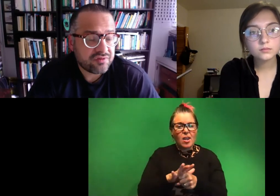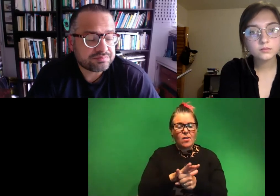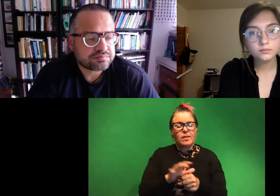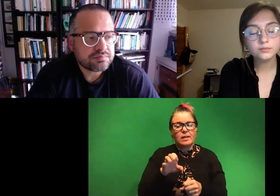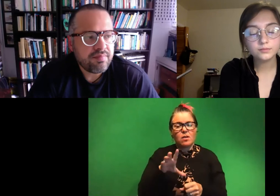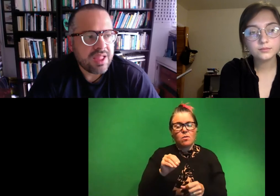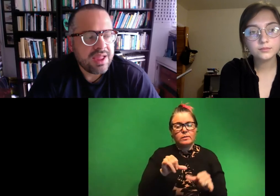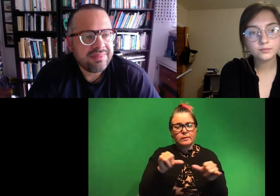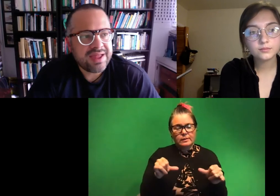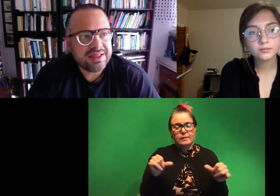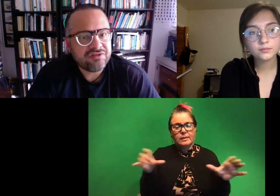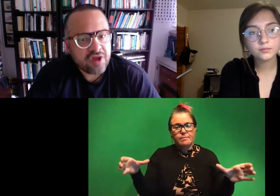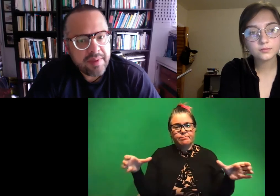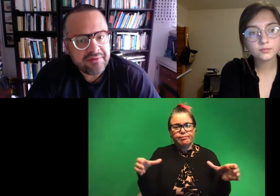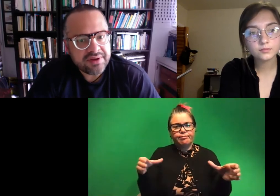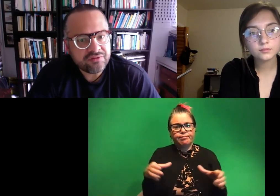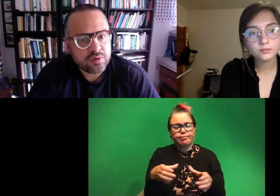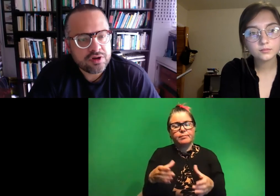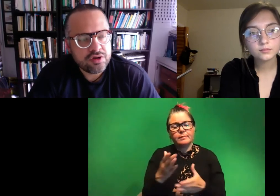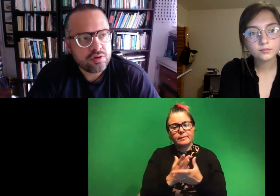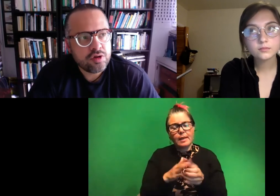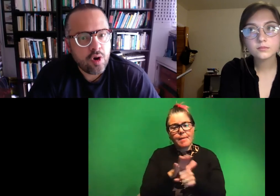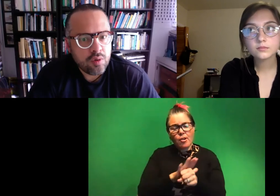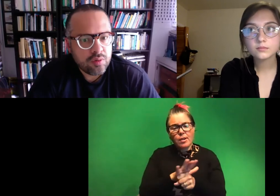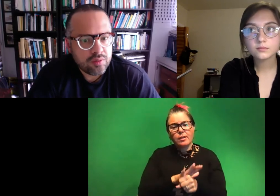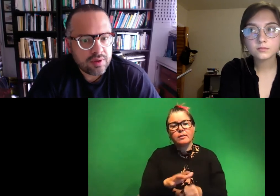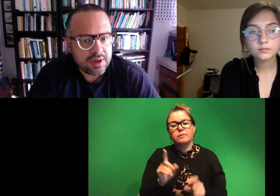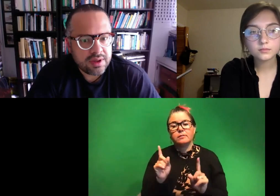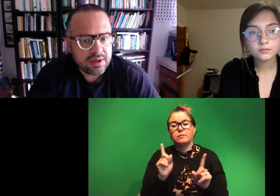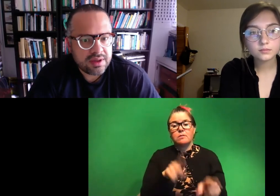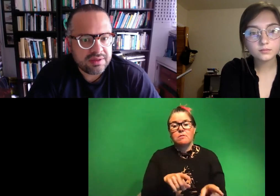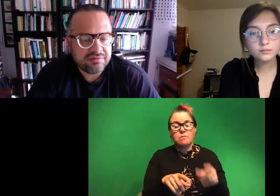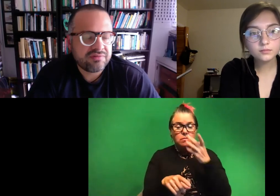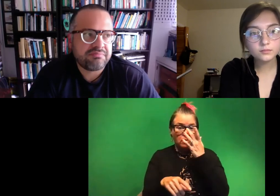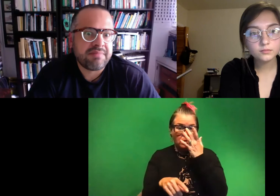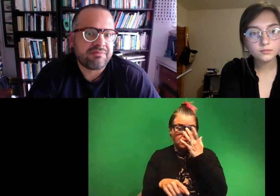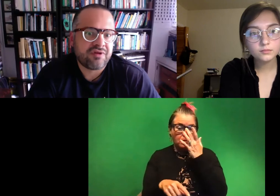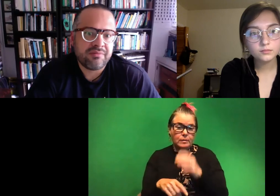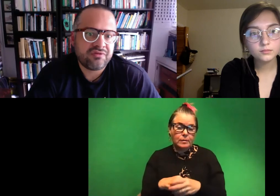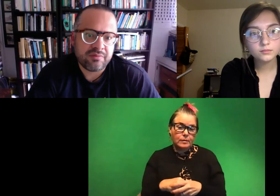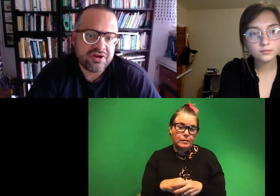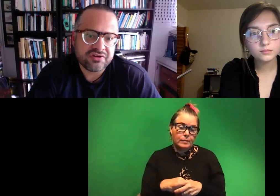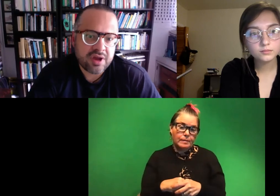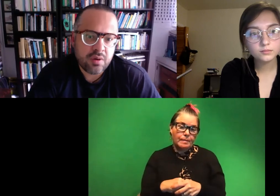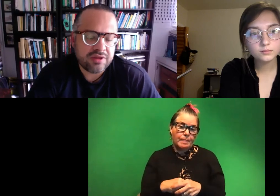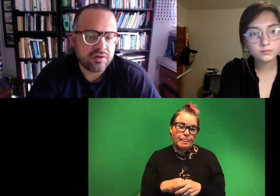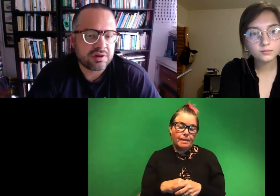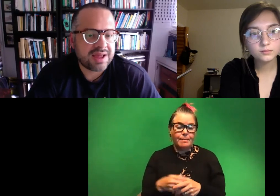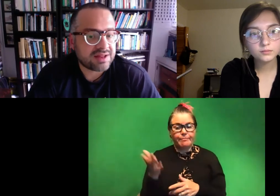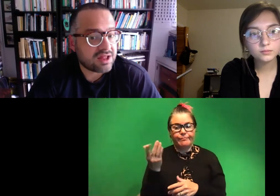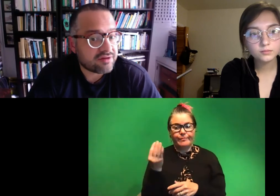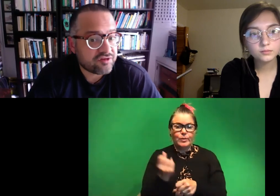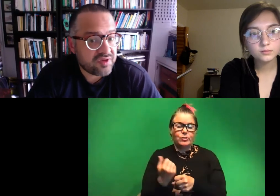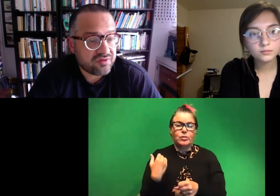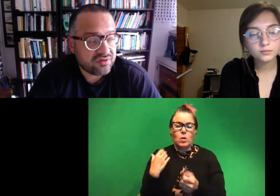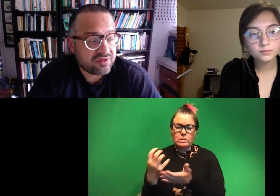ecosystems. That in some areas where you go in some years ago and you collect a